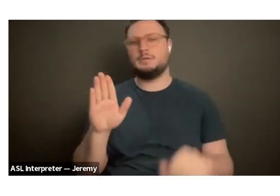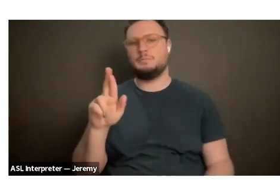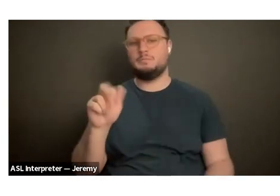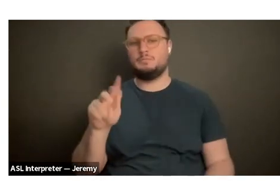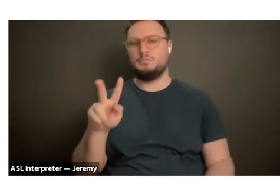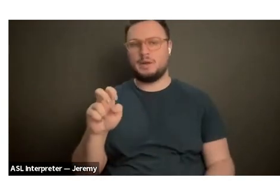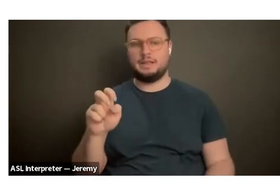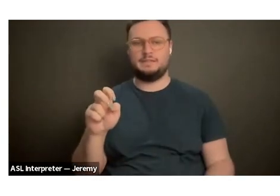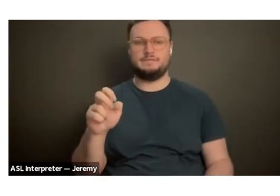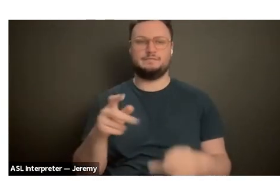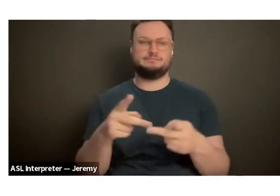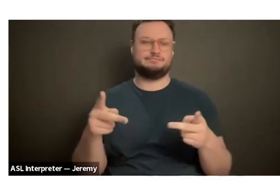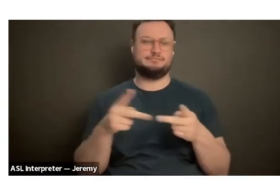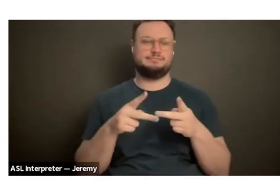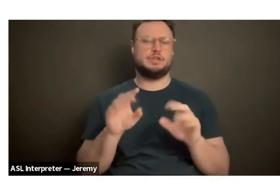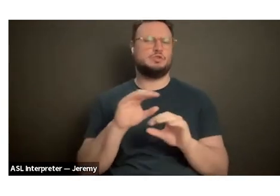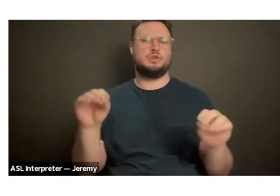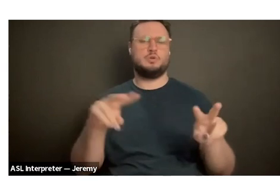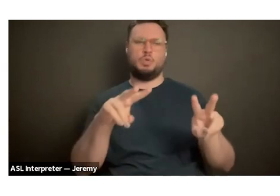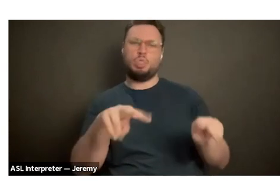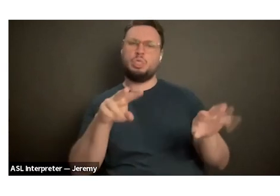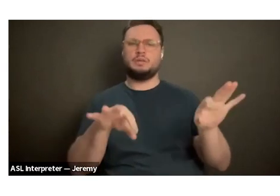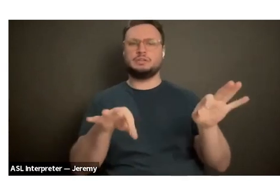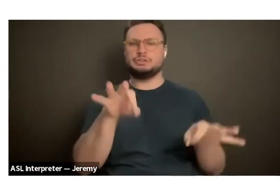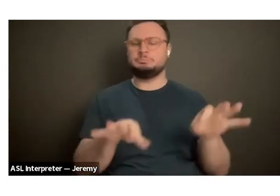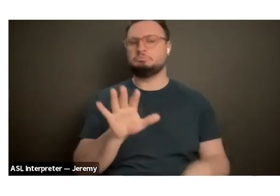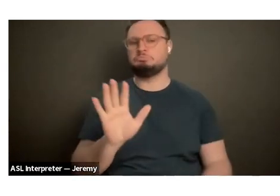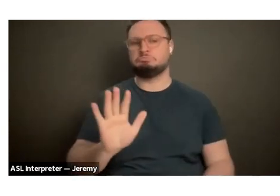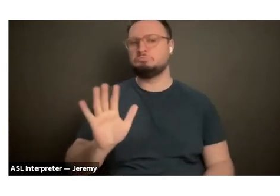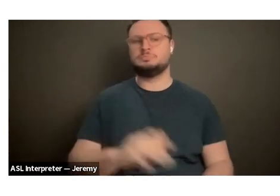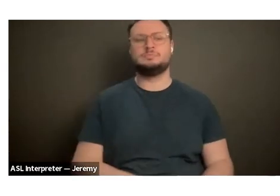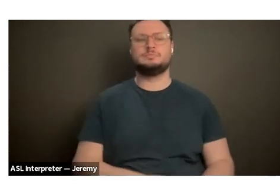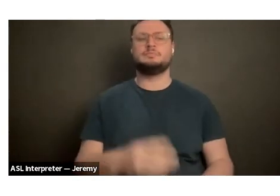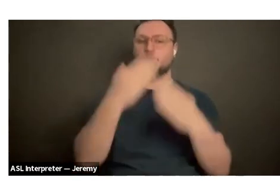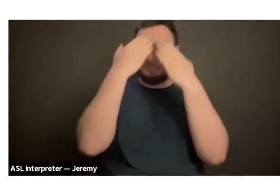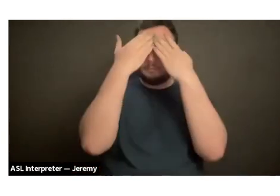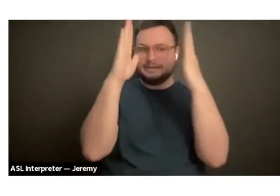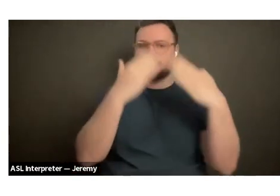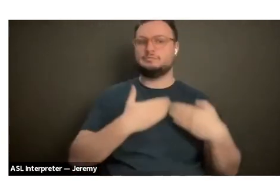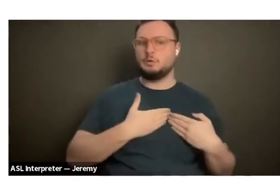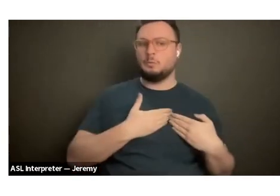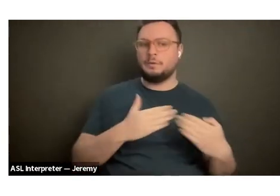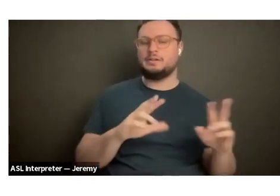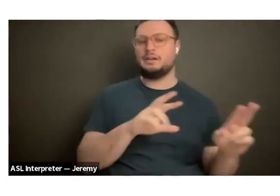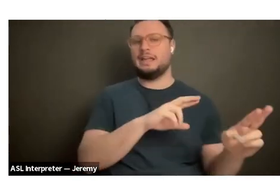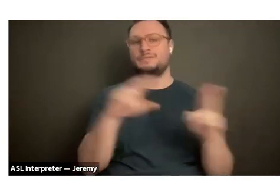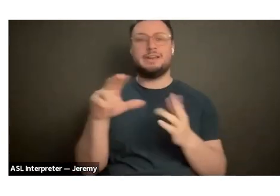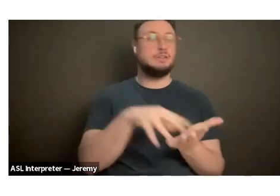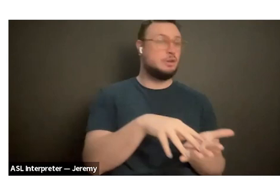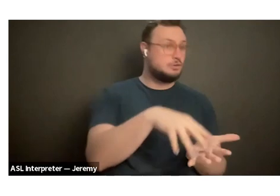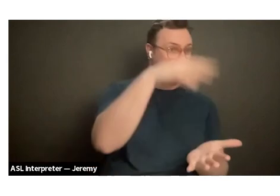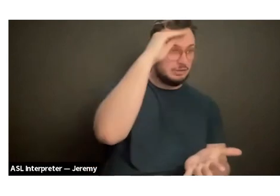no shade and no judgment. And we are going to be open-minded, open-hearted, and ready